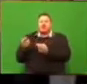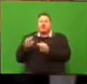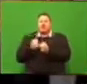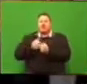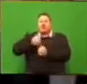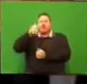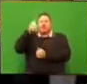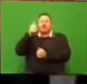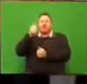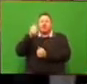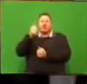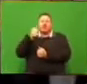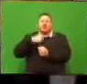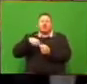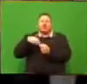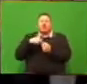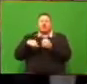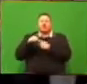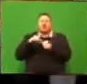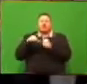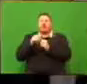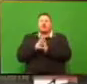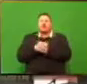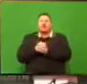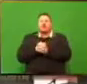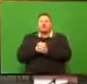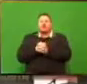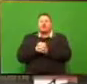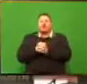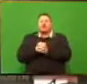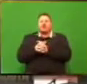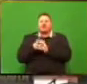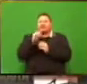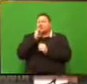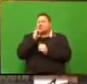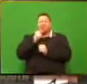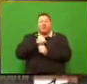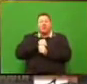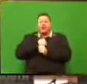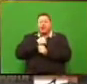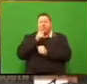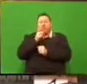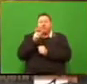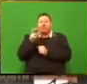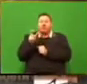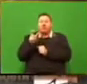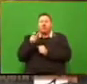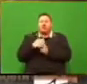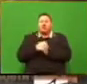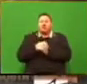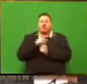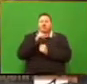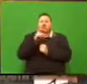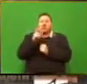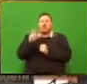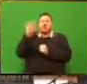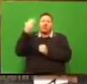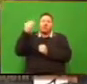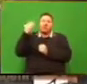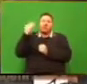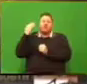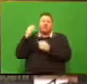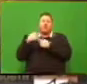advantages of our society. These are not my words. These are the words of the former